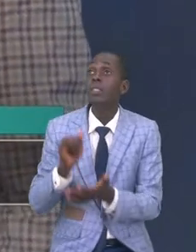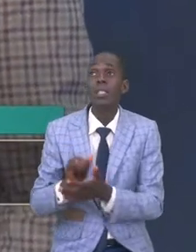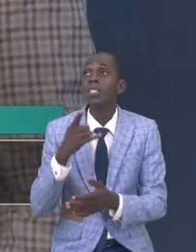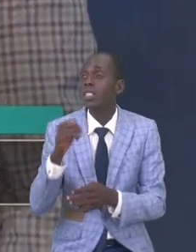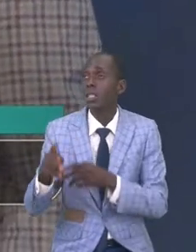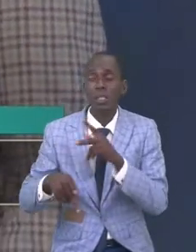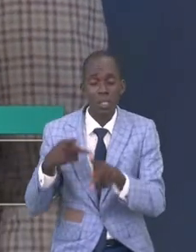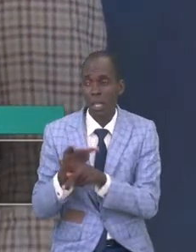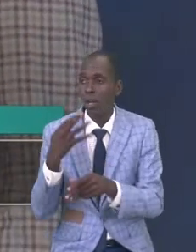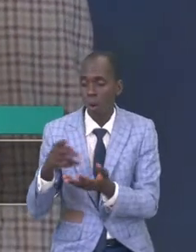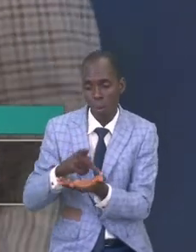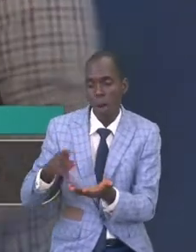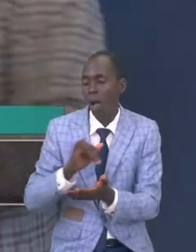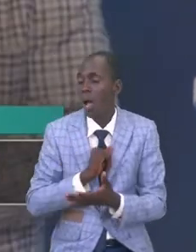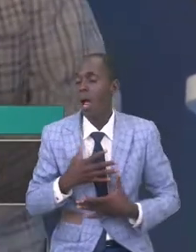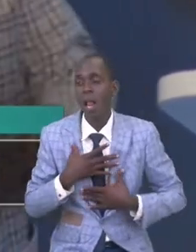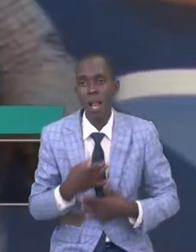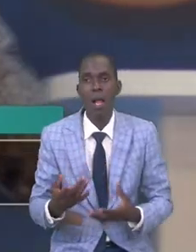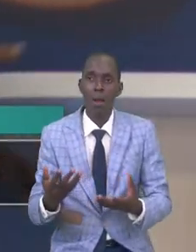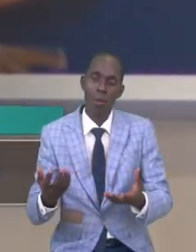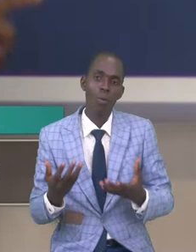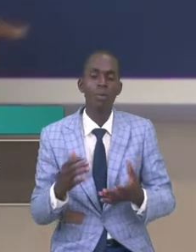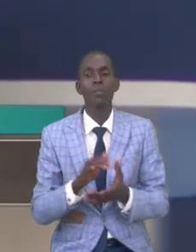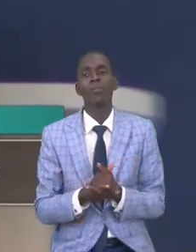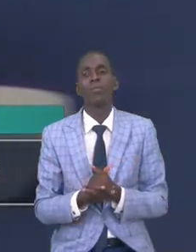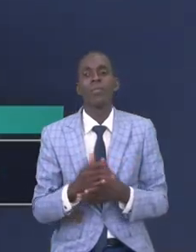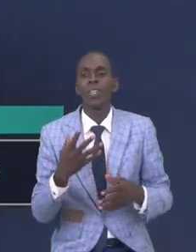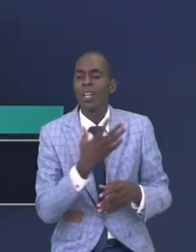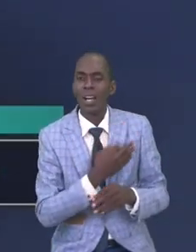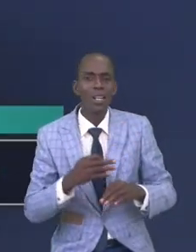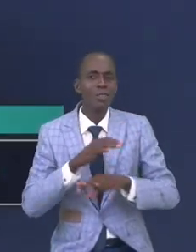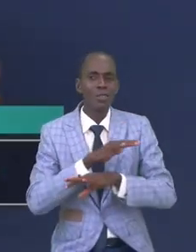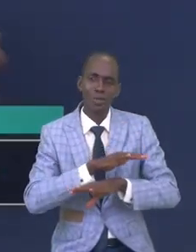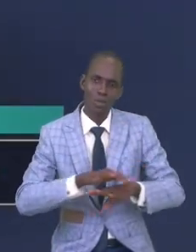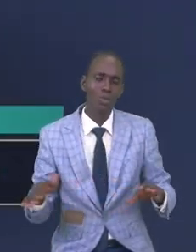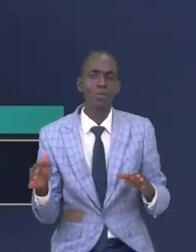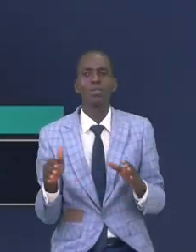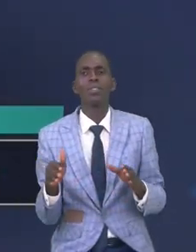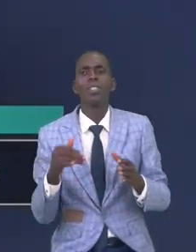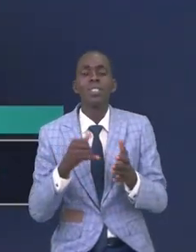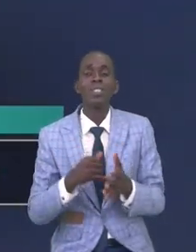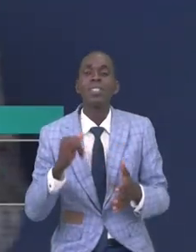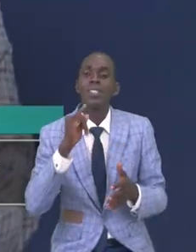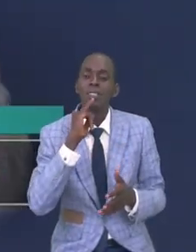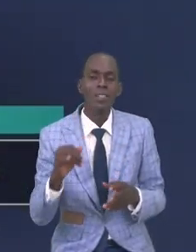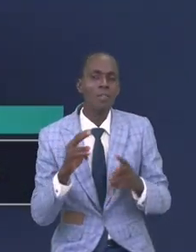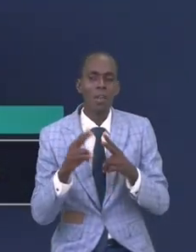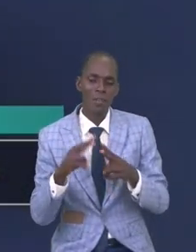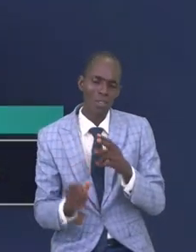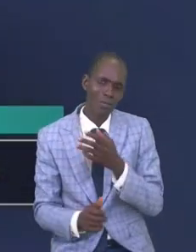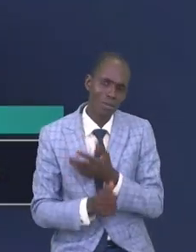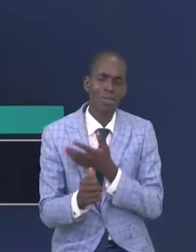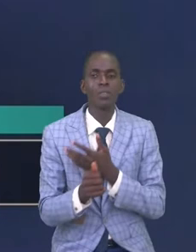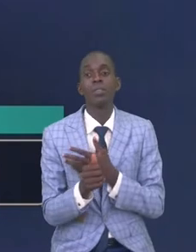I'm going to take and drink. And don't go to that street. It is dangerous in the night.